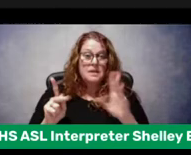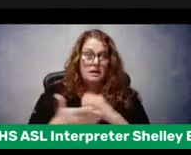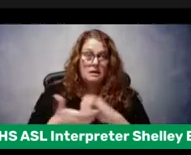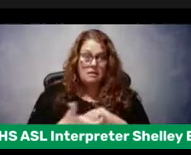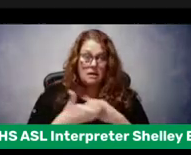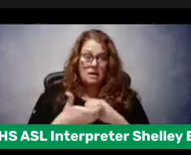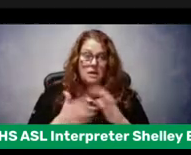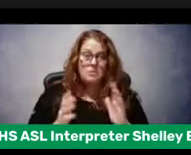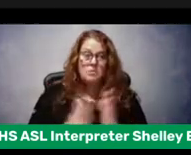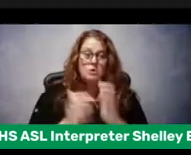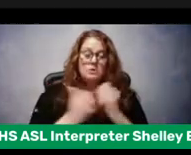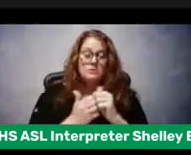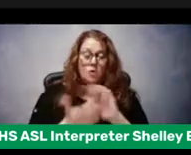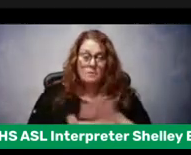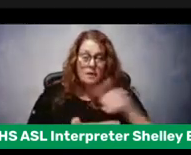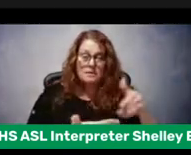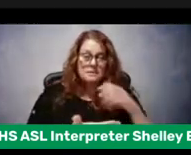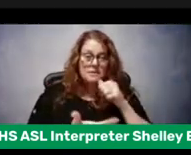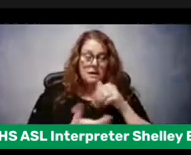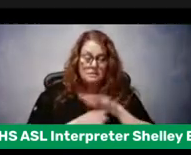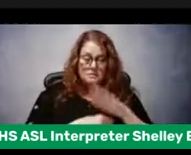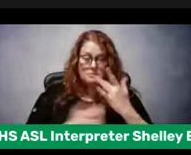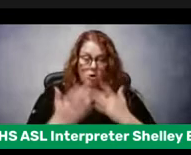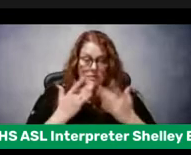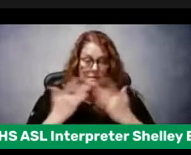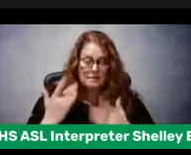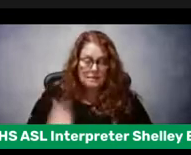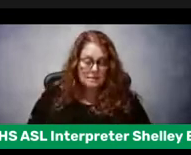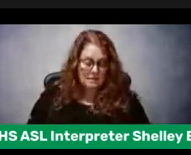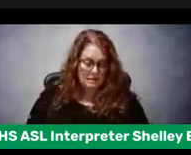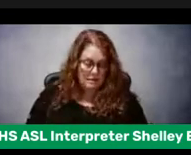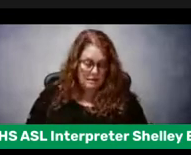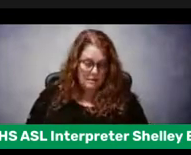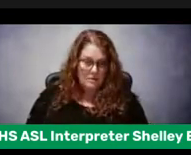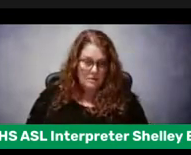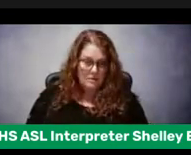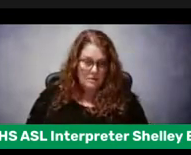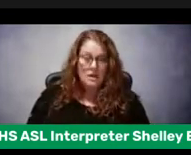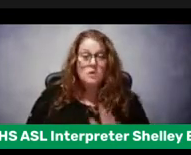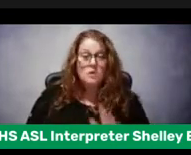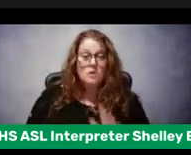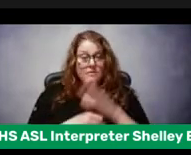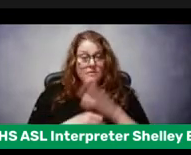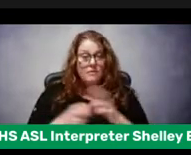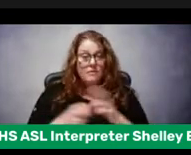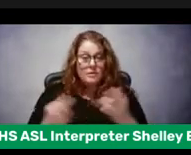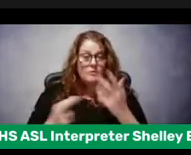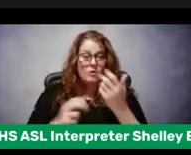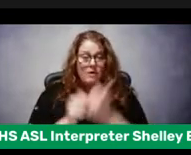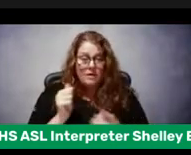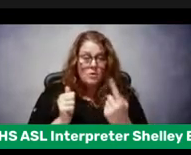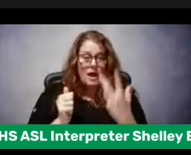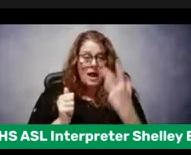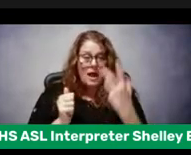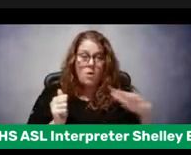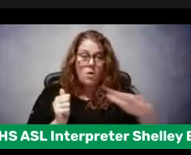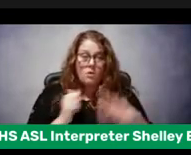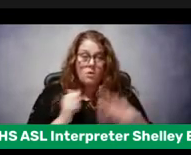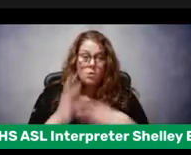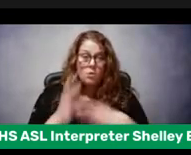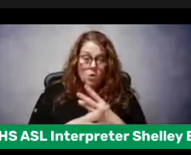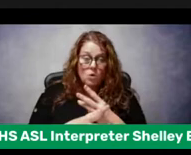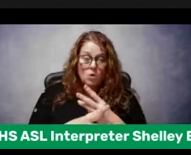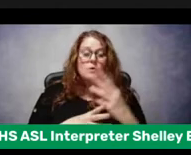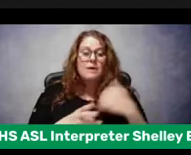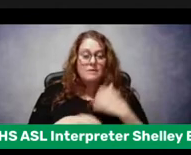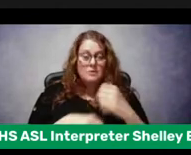for abundance and not scarcity, that there is enough resources for everyone out in this world, that there are structures